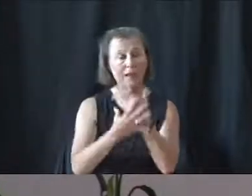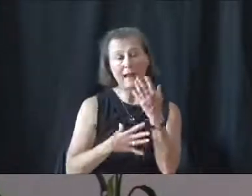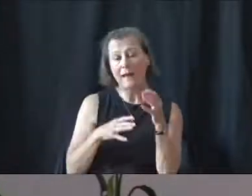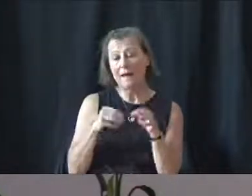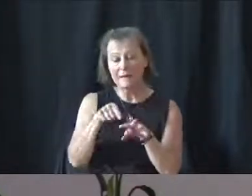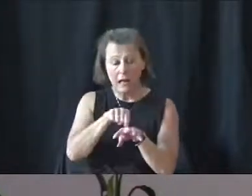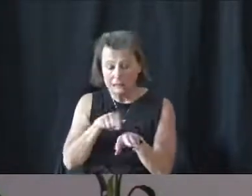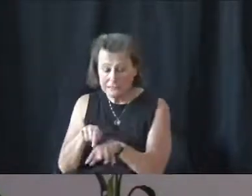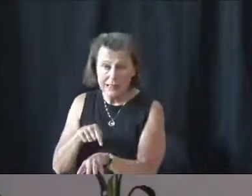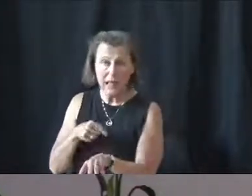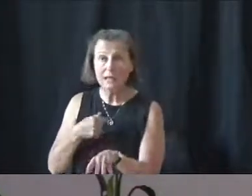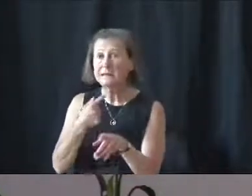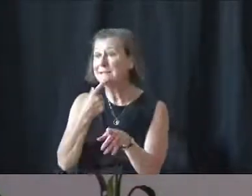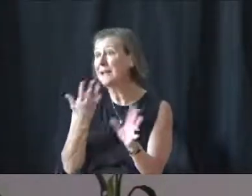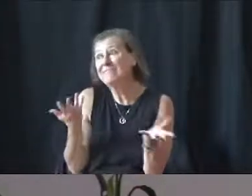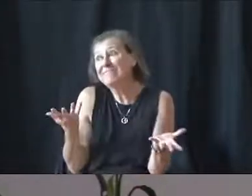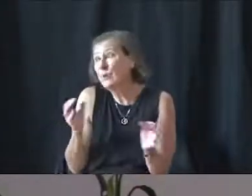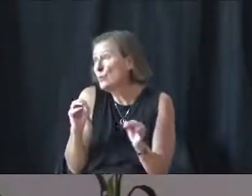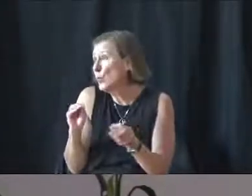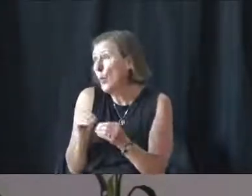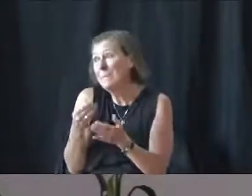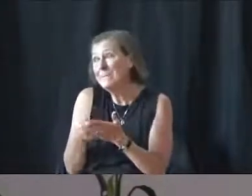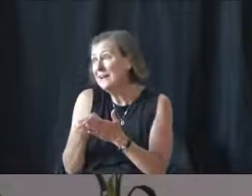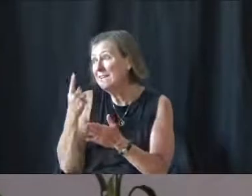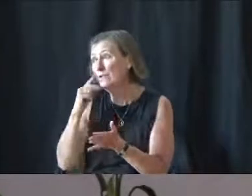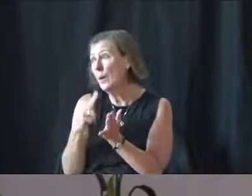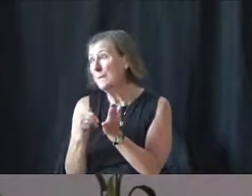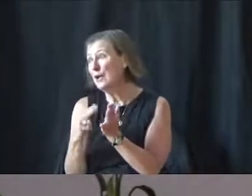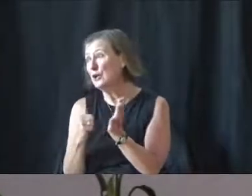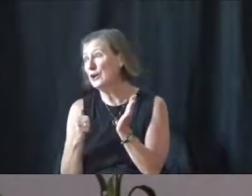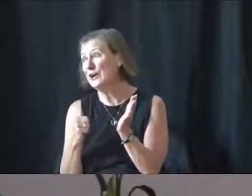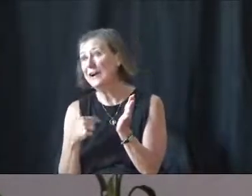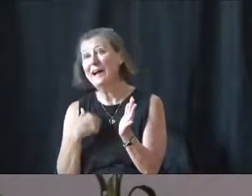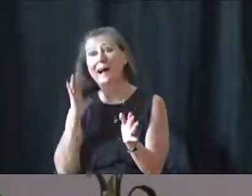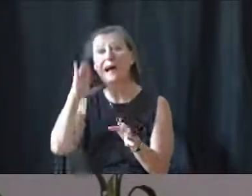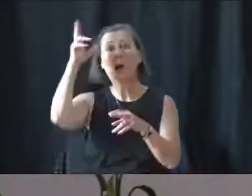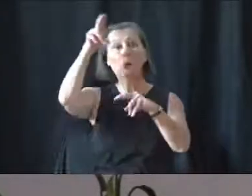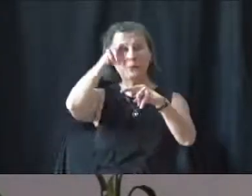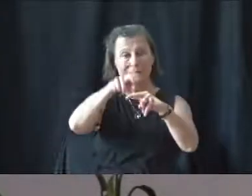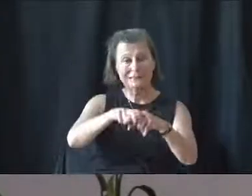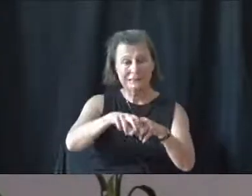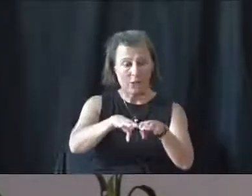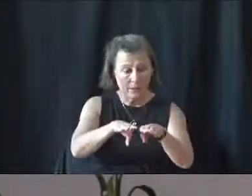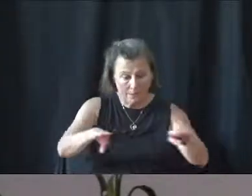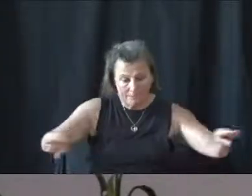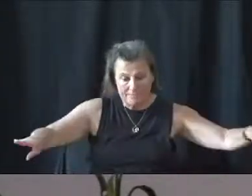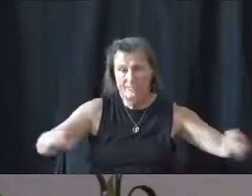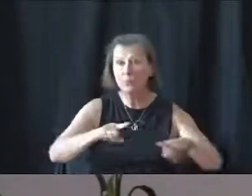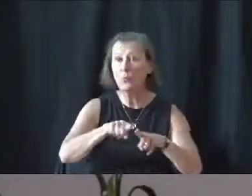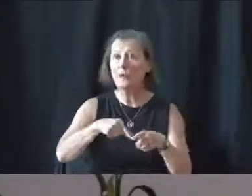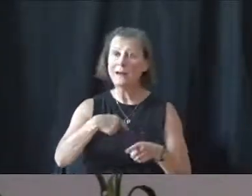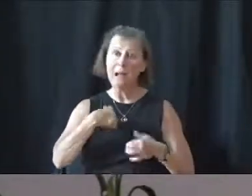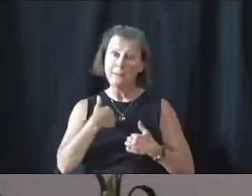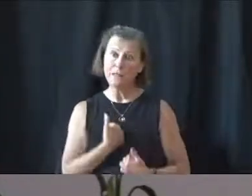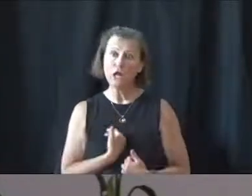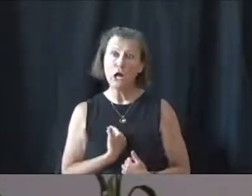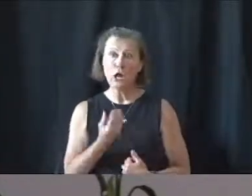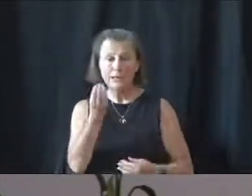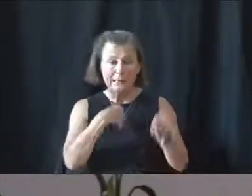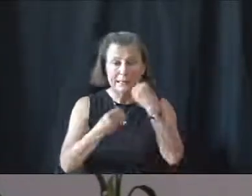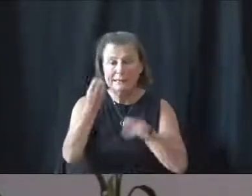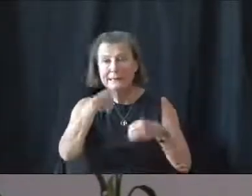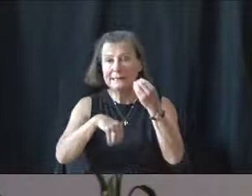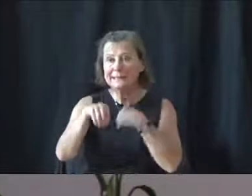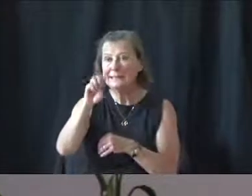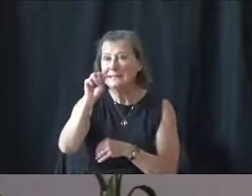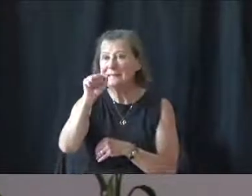have no money for butter. I shall sit down on the pavement when I'm tired, and gobble up samples